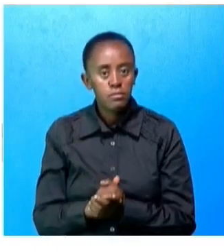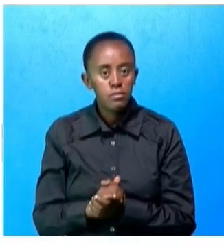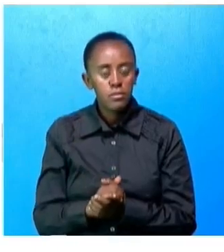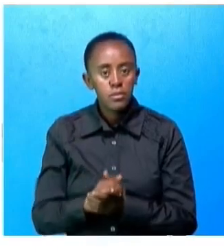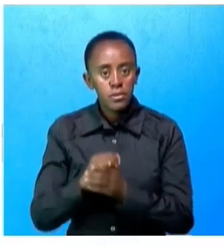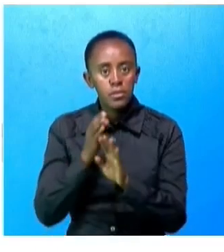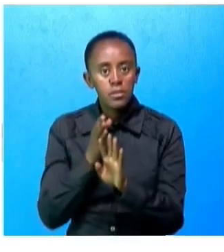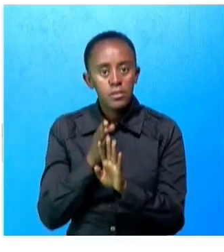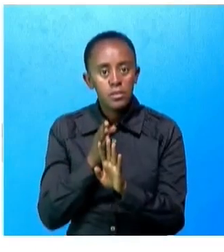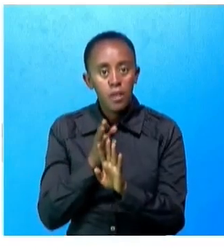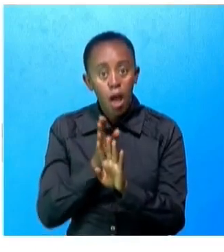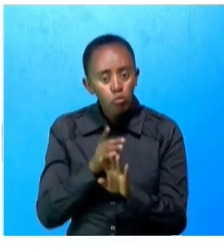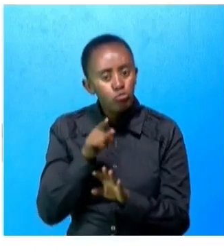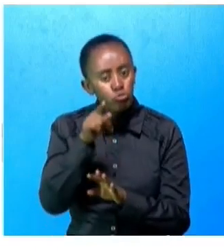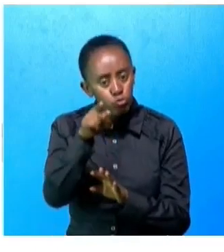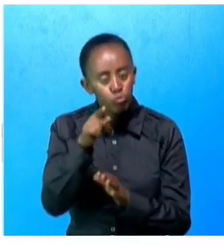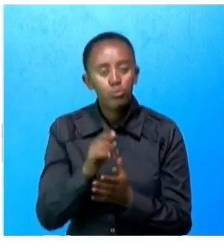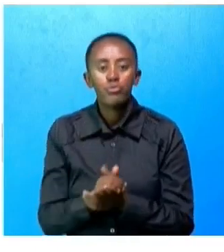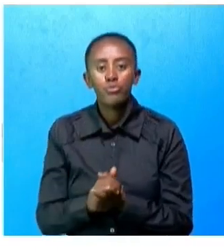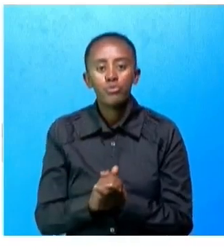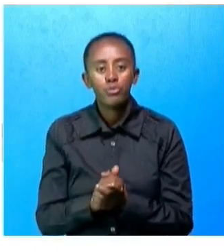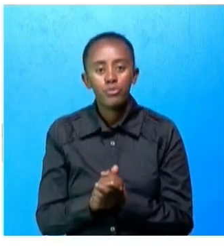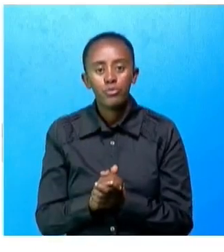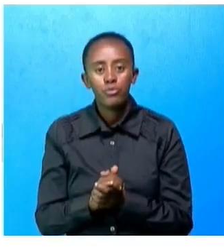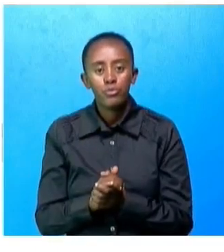at you